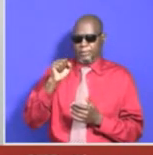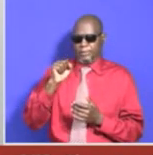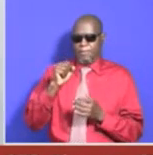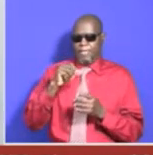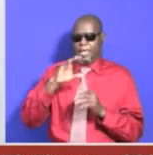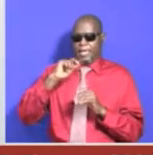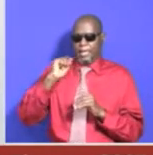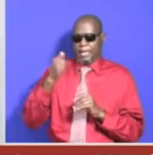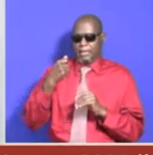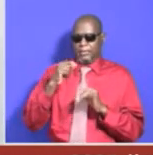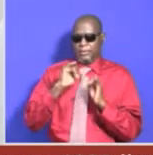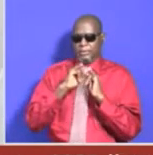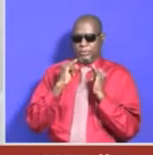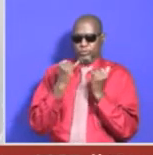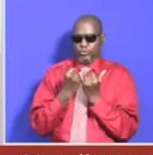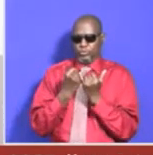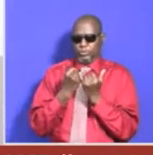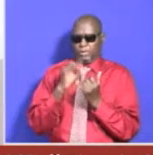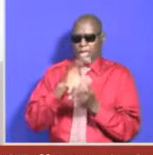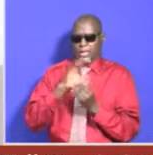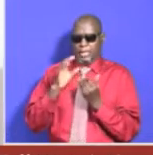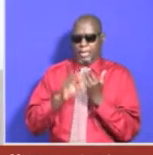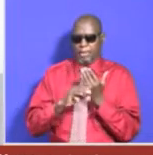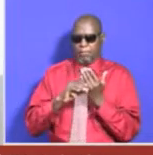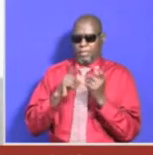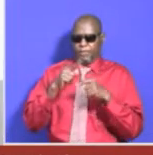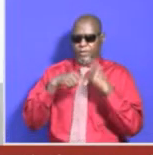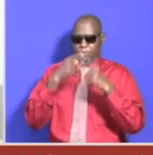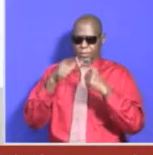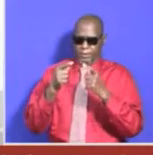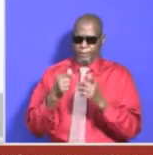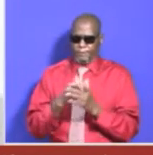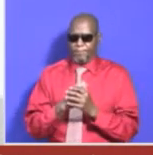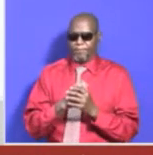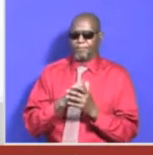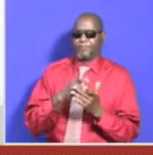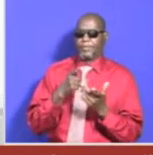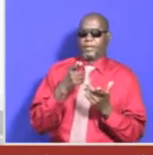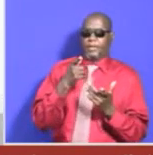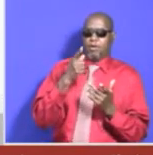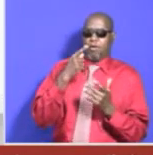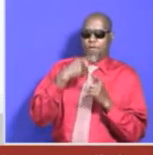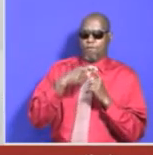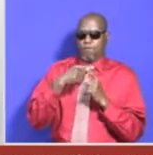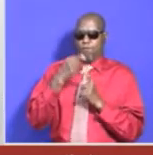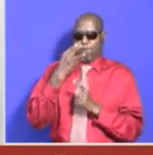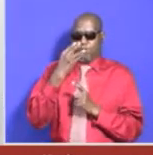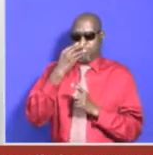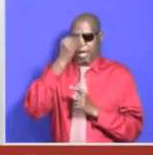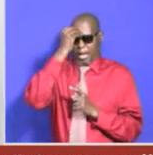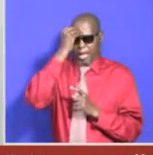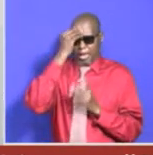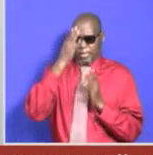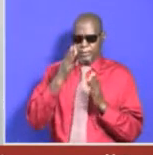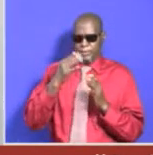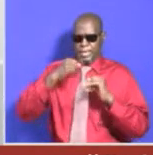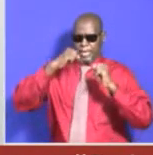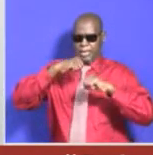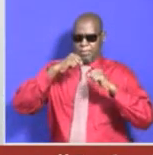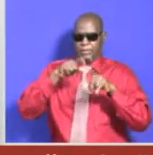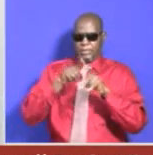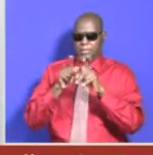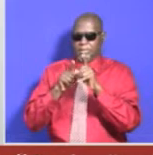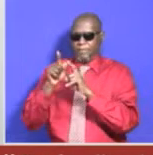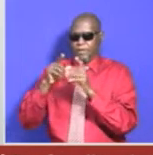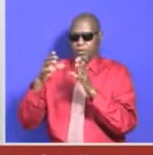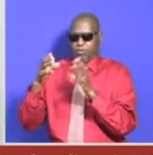Curriculum Development, KICD, alignment content covering preschools to Form 4 learners. Under the agreement, Safaricom will assemble the